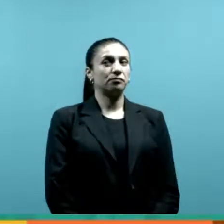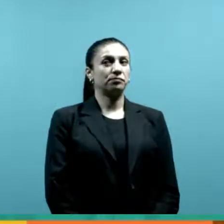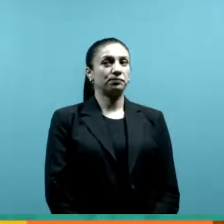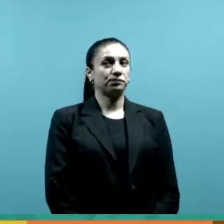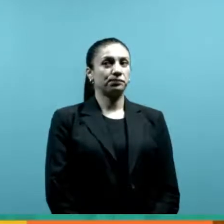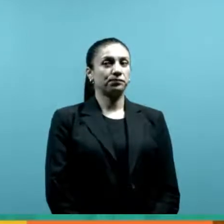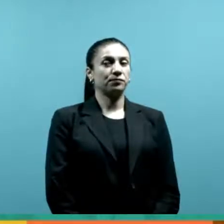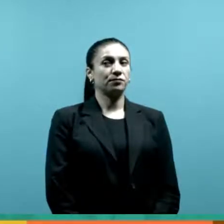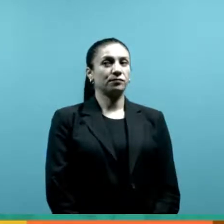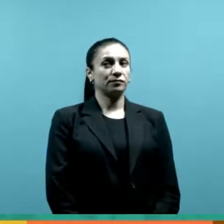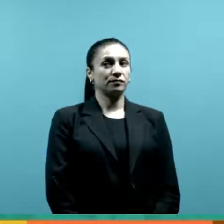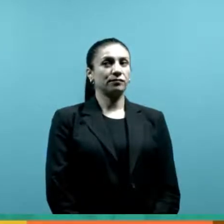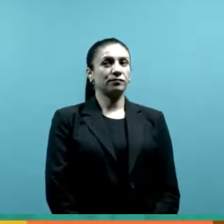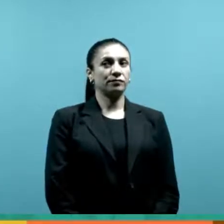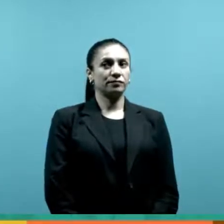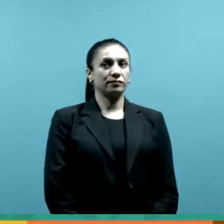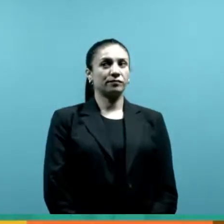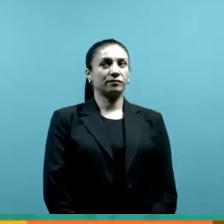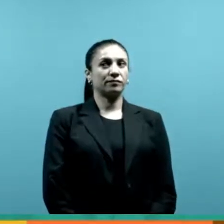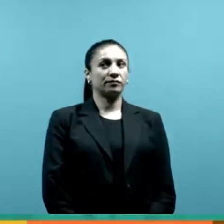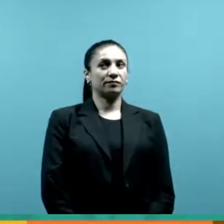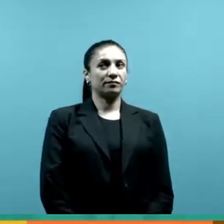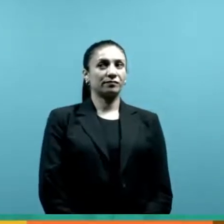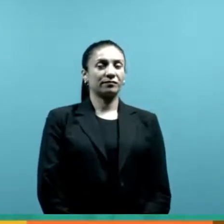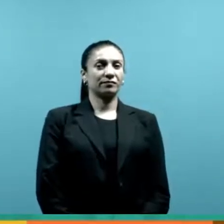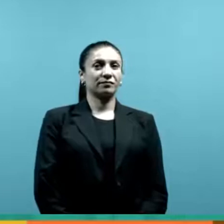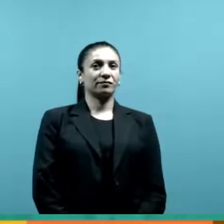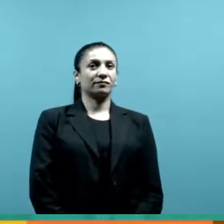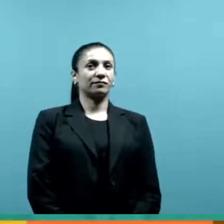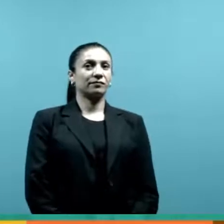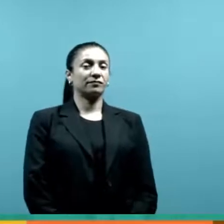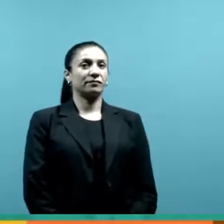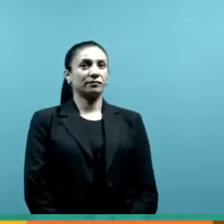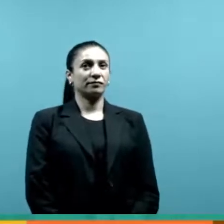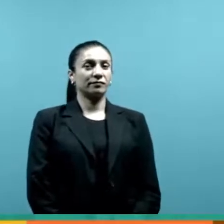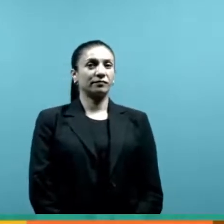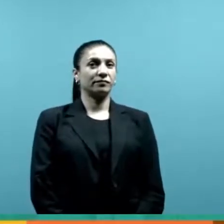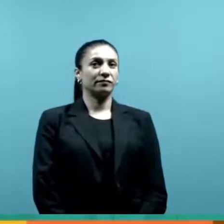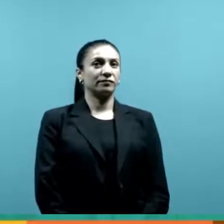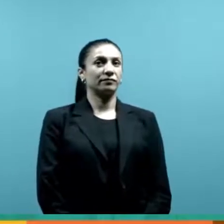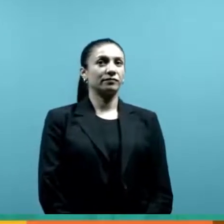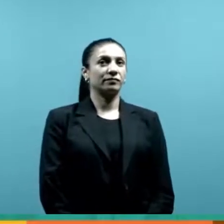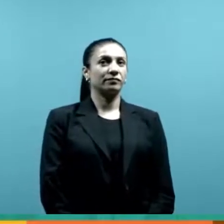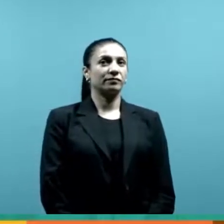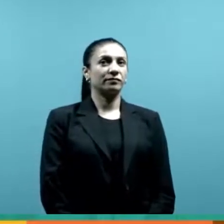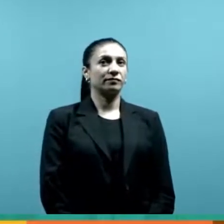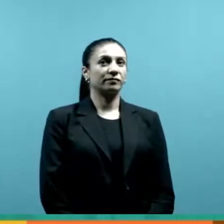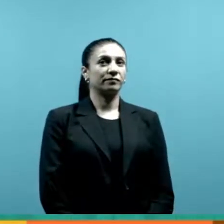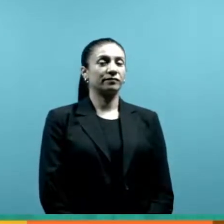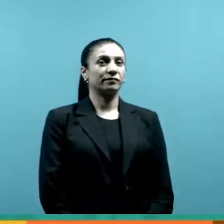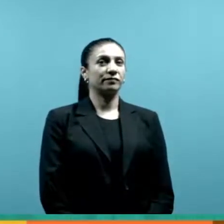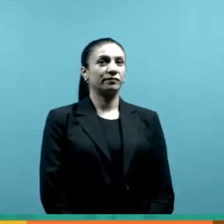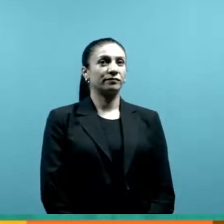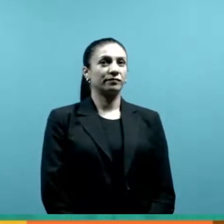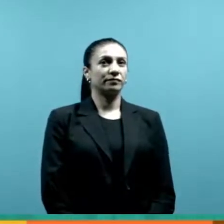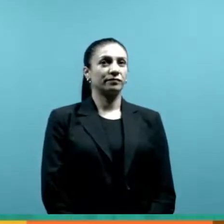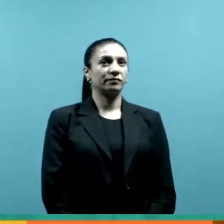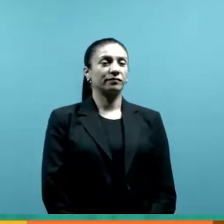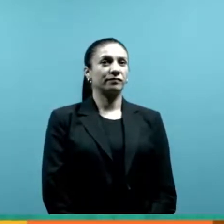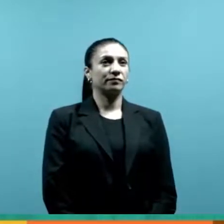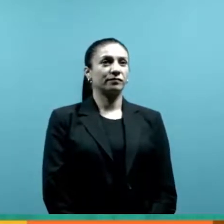Auschwitz Memorial, we should be a mirror for them to look at themselves, to force in